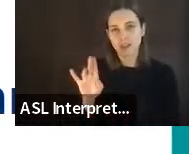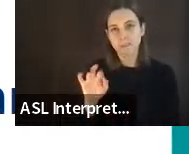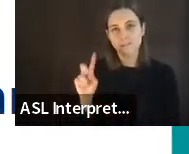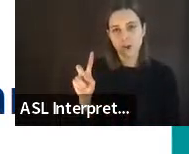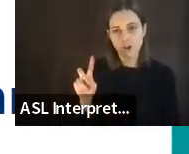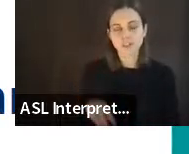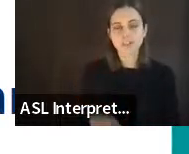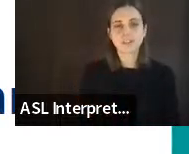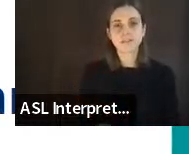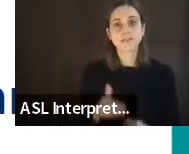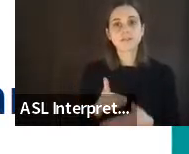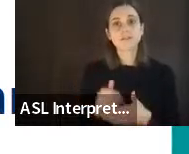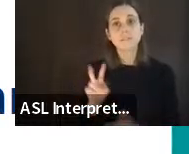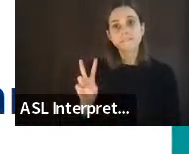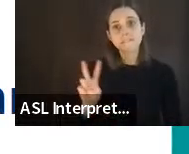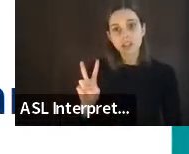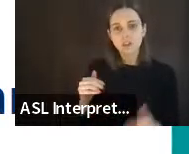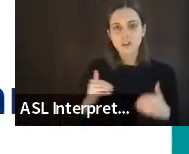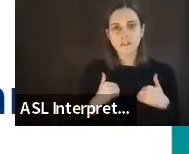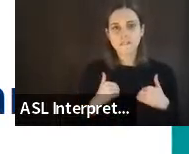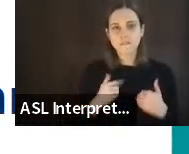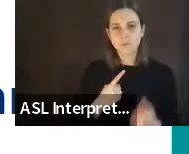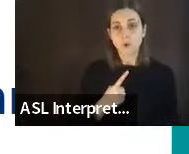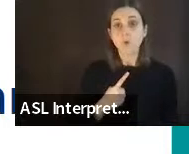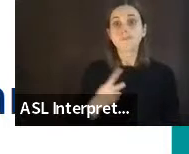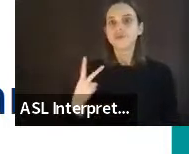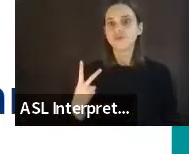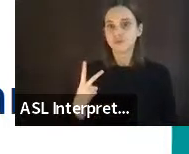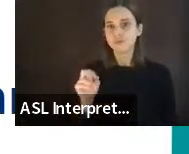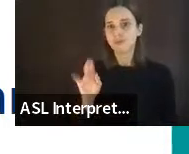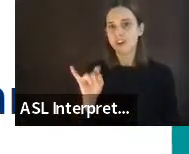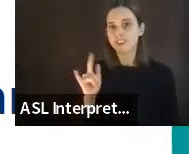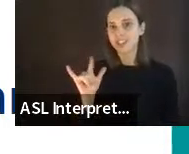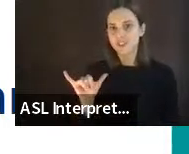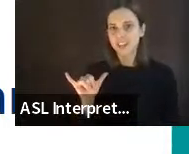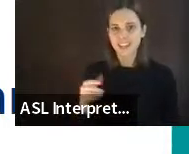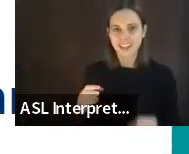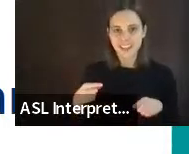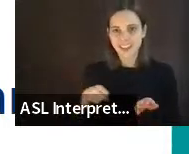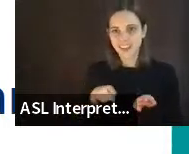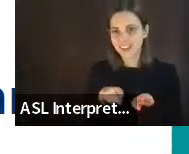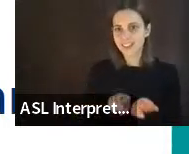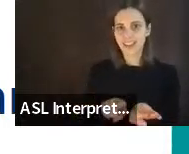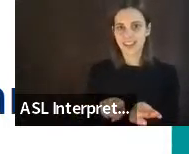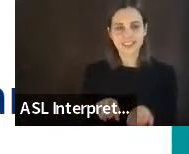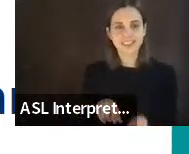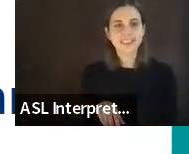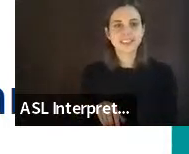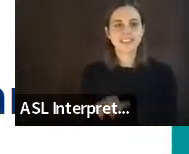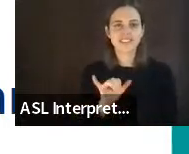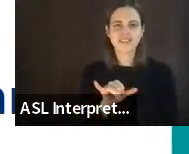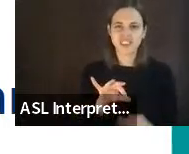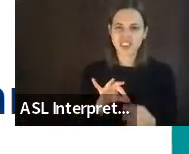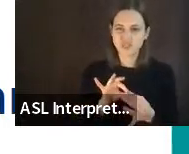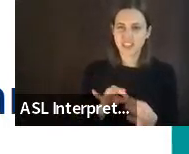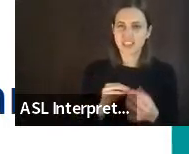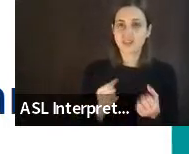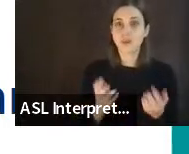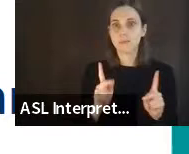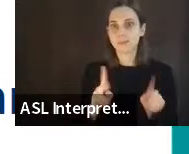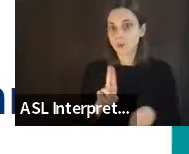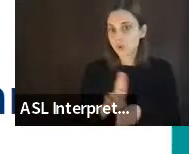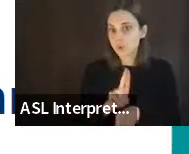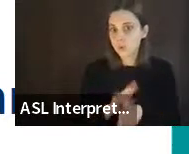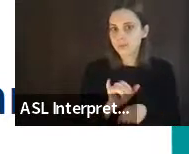where there are one or actually two auxiliary lanes. That has to do with the volume and the short interchange spacing. As I mentioned, SR 500 brings on over